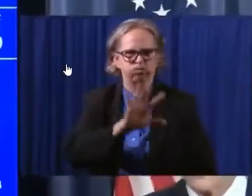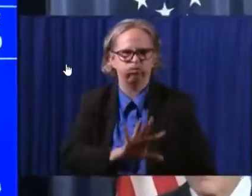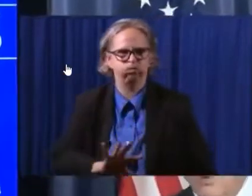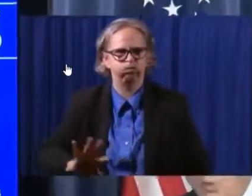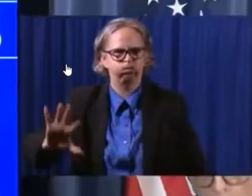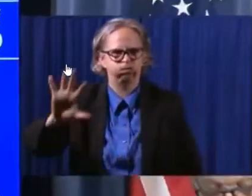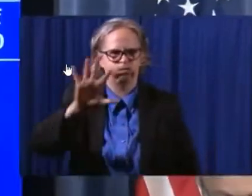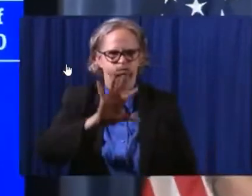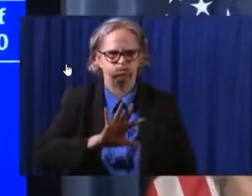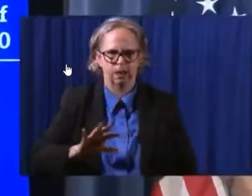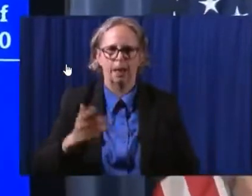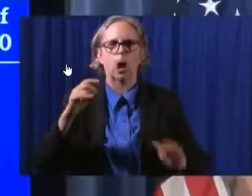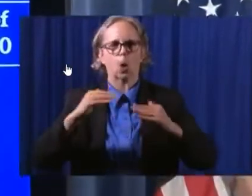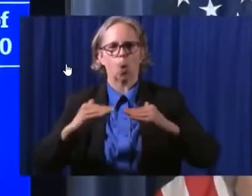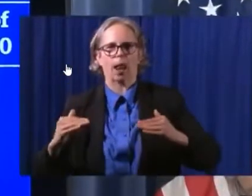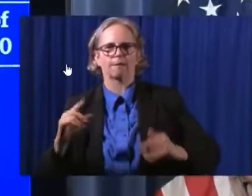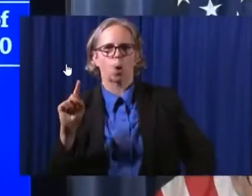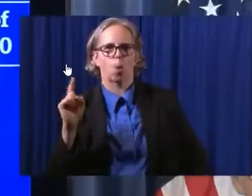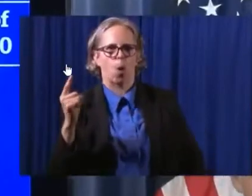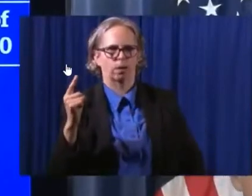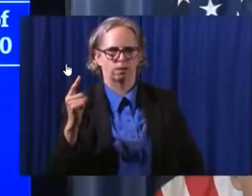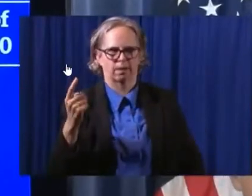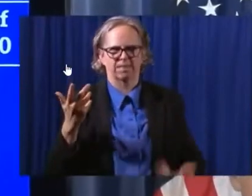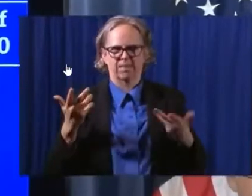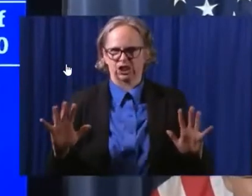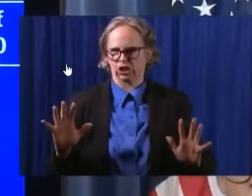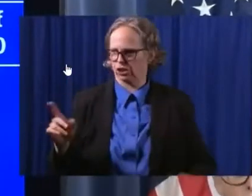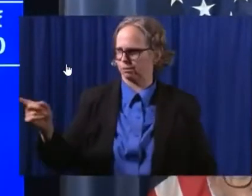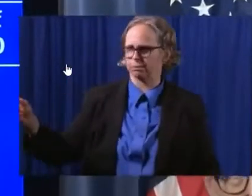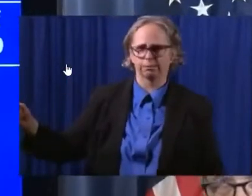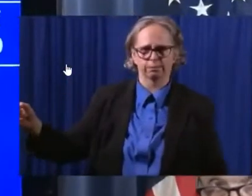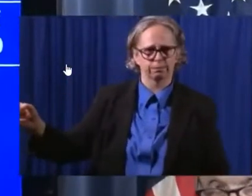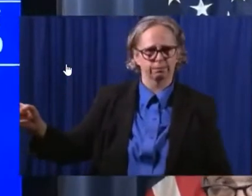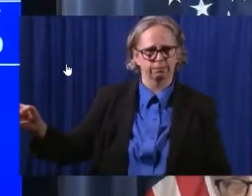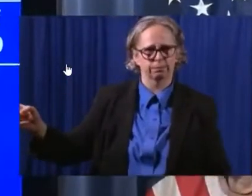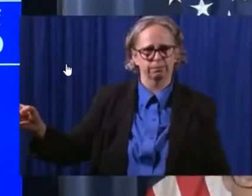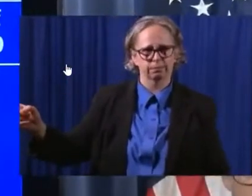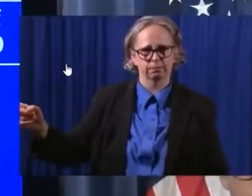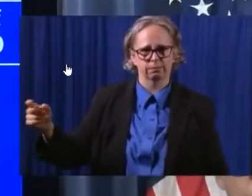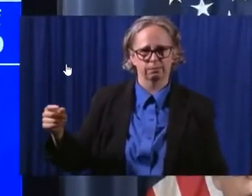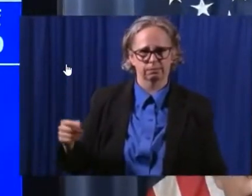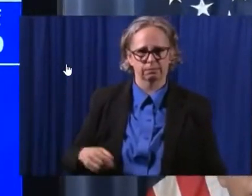alert level number 1. And let me just say that it is our intention, unless there's something